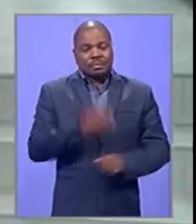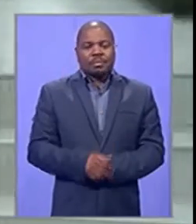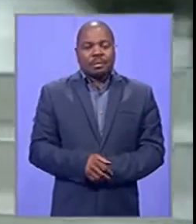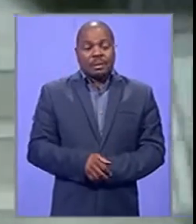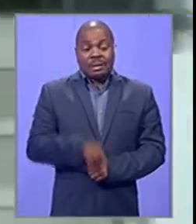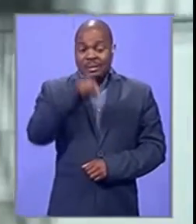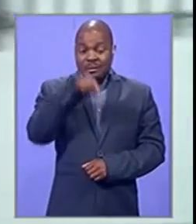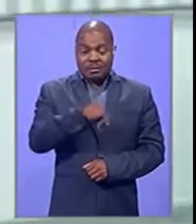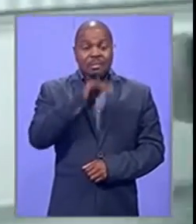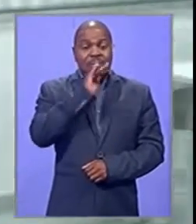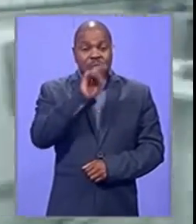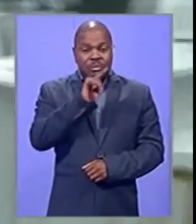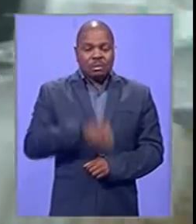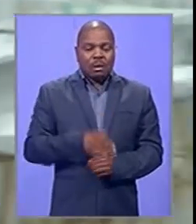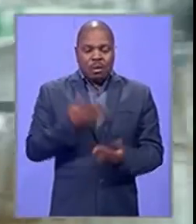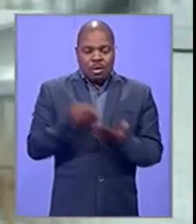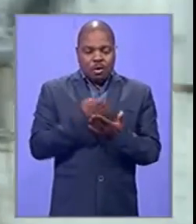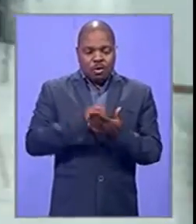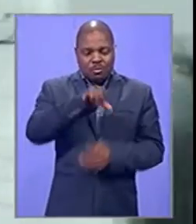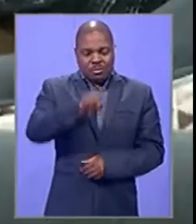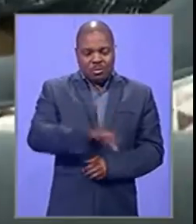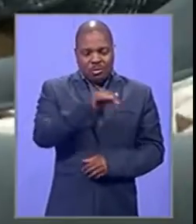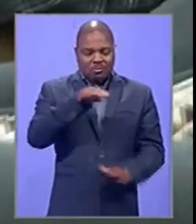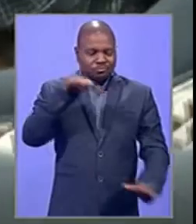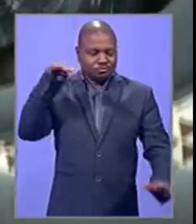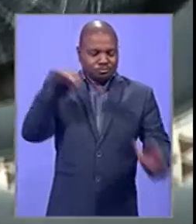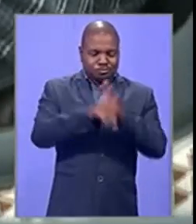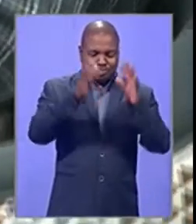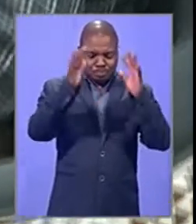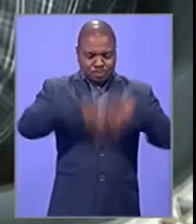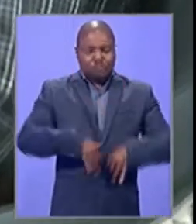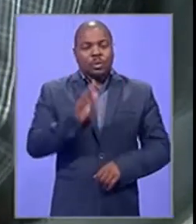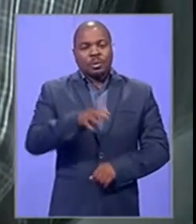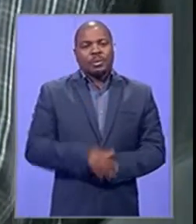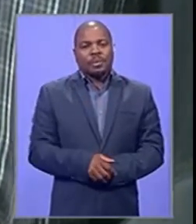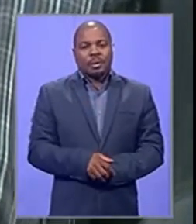and this economy will collapse. Go kgaolwa go ga